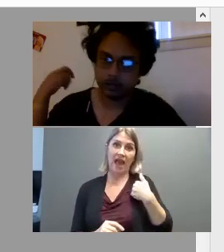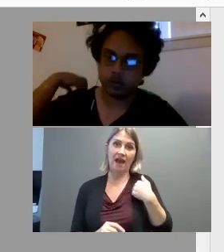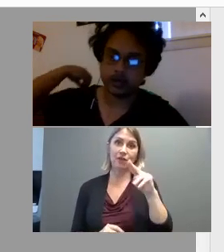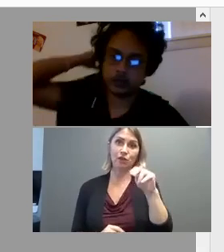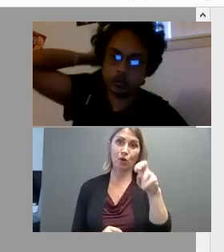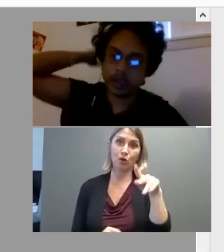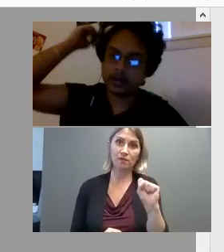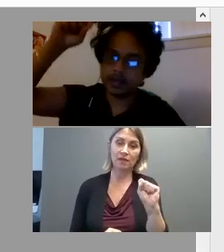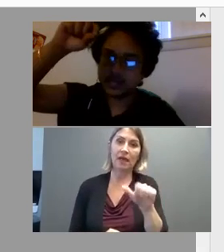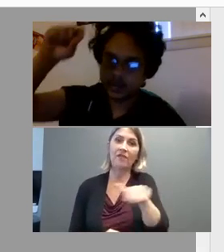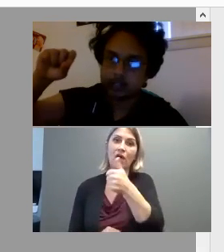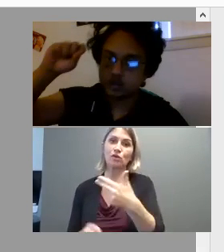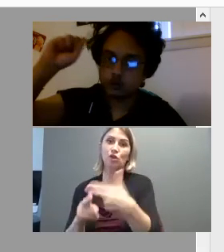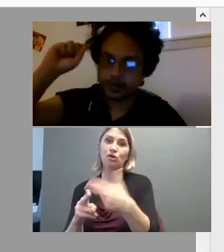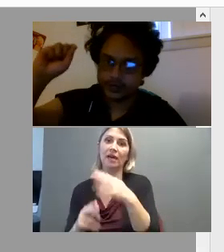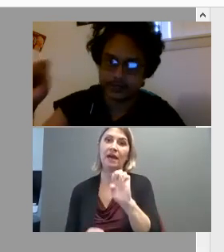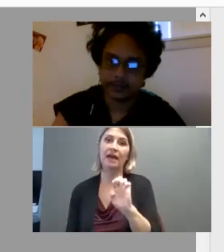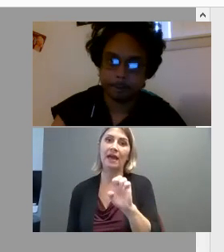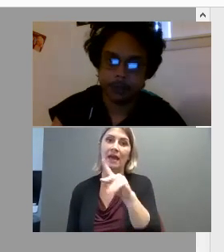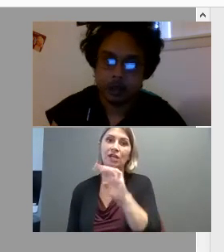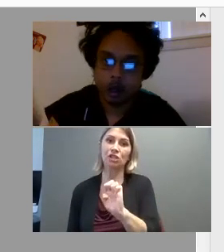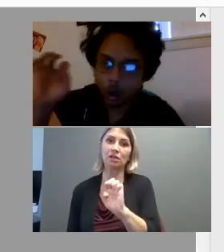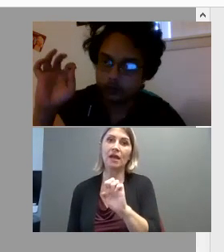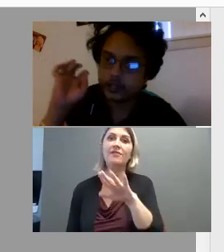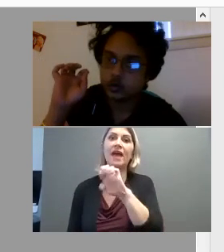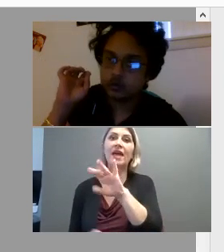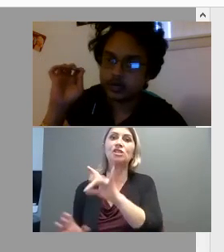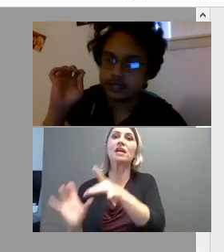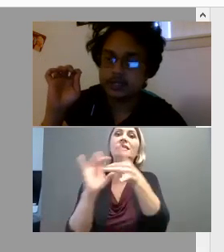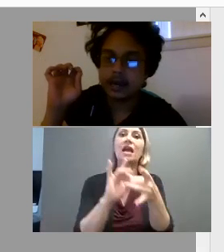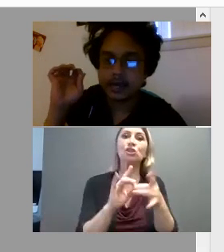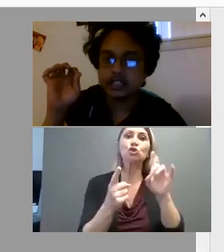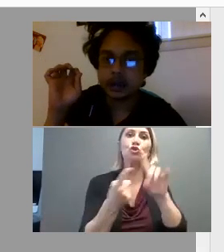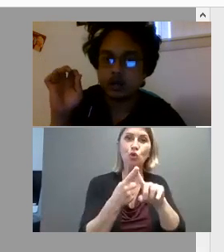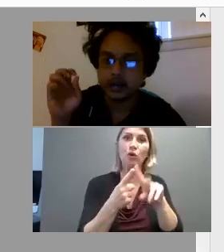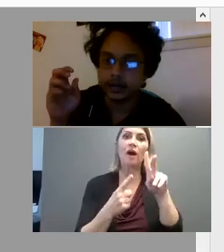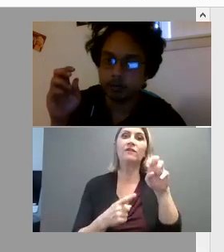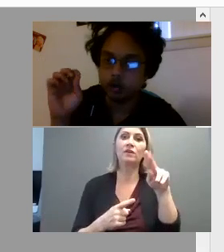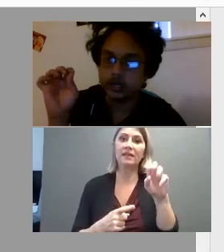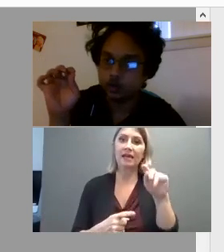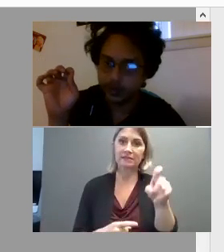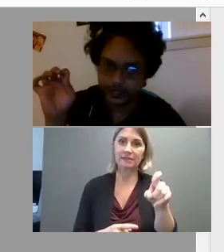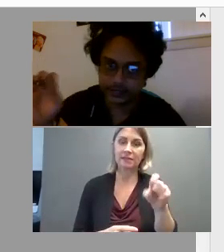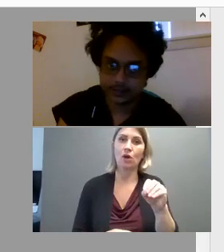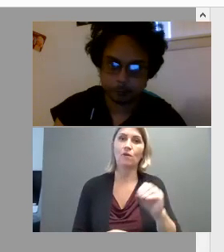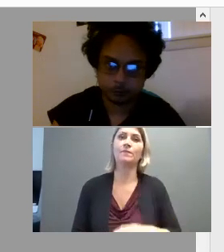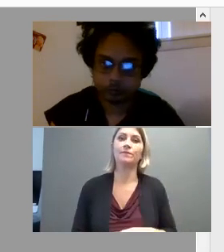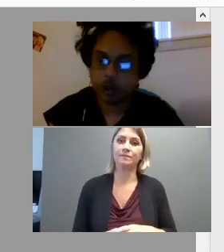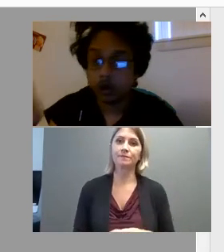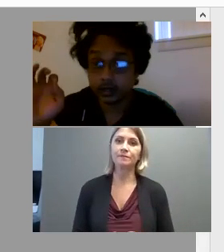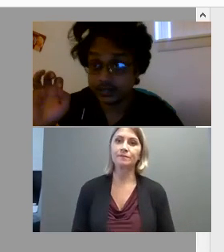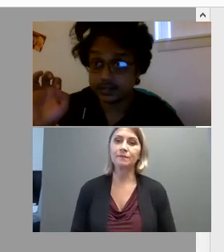edge, right? So an edge connects two vertices. Always two vertices. An edge cannot connect more than two